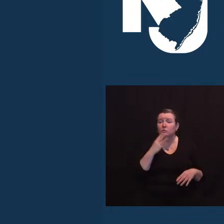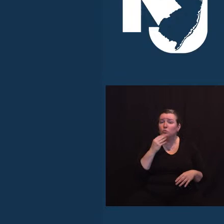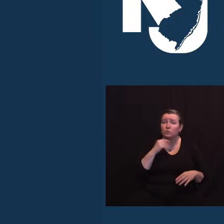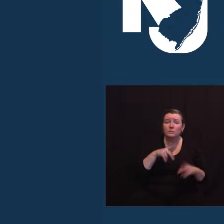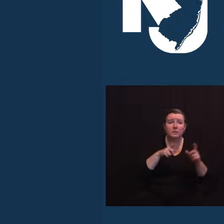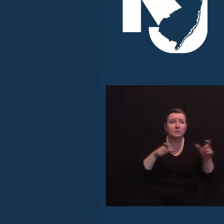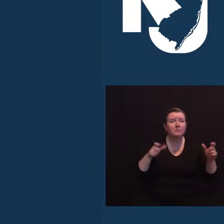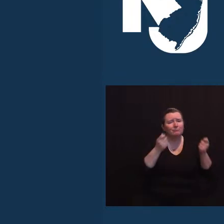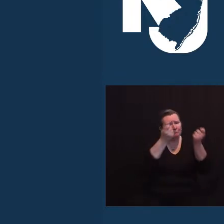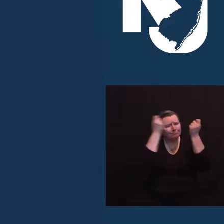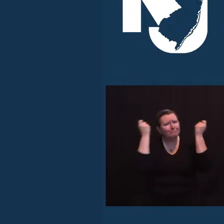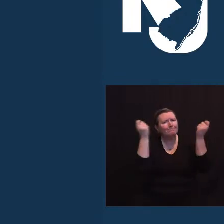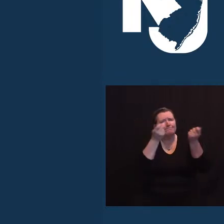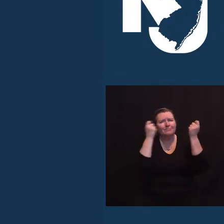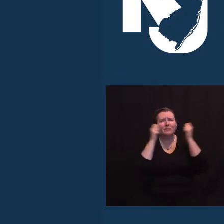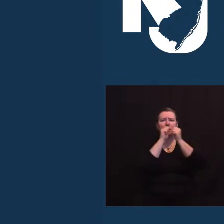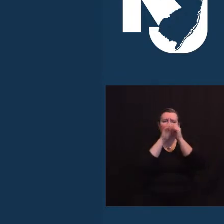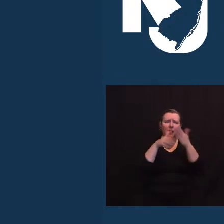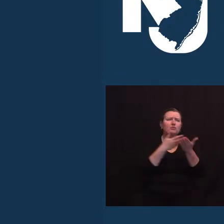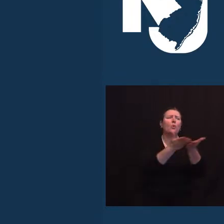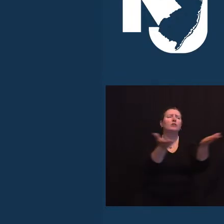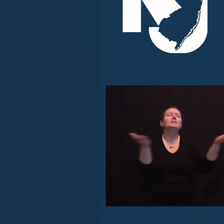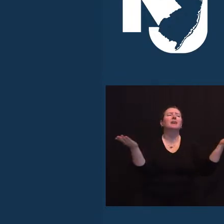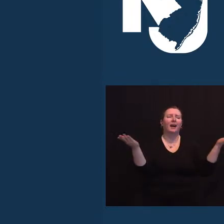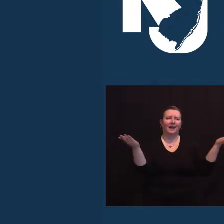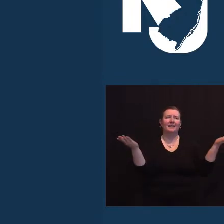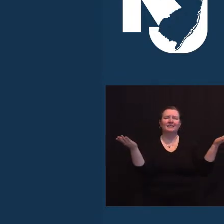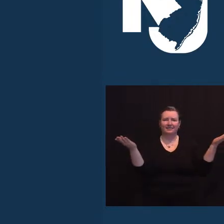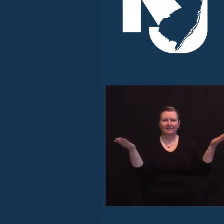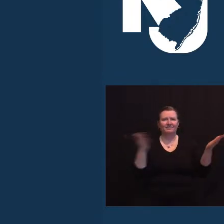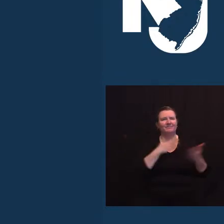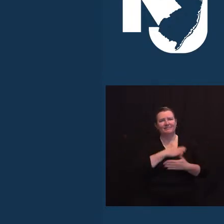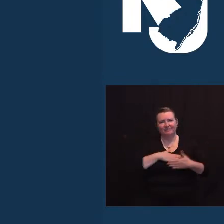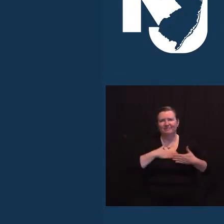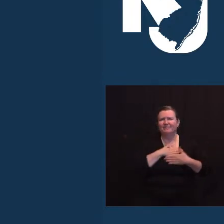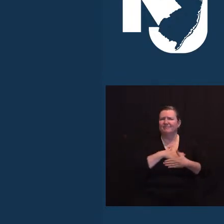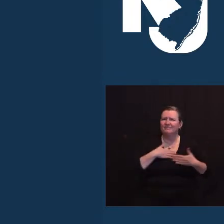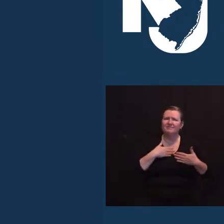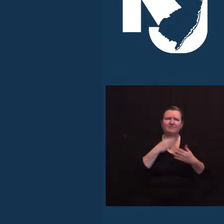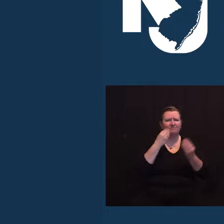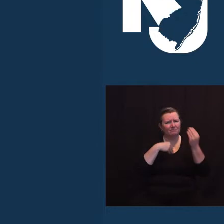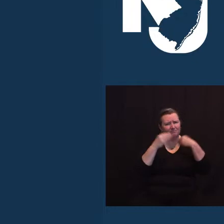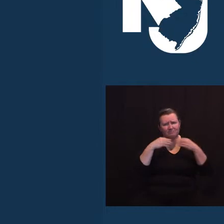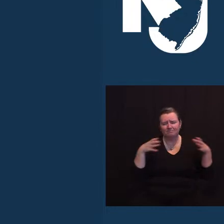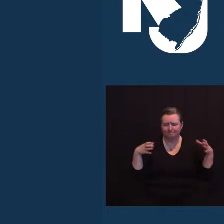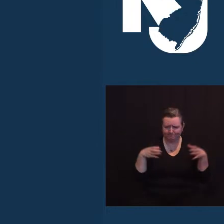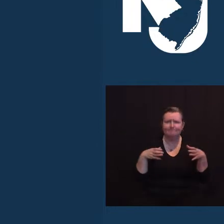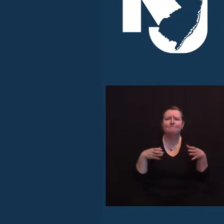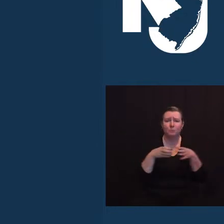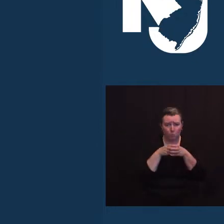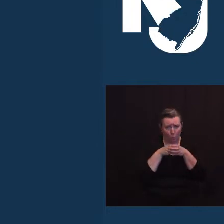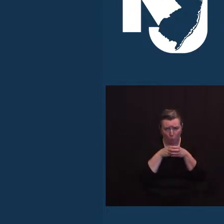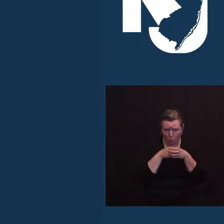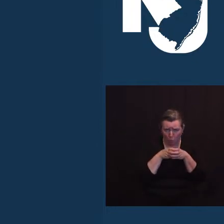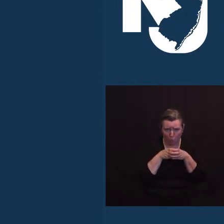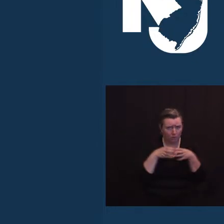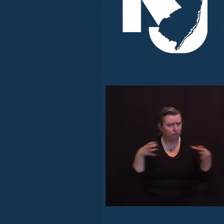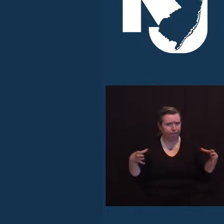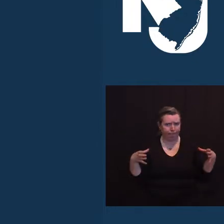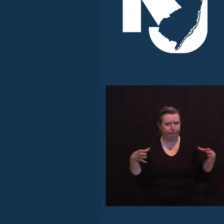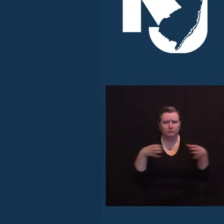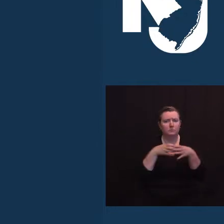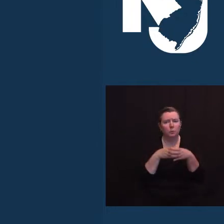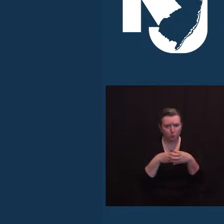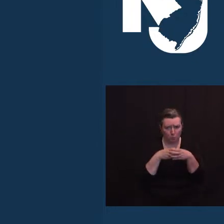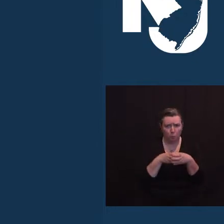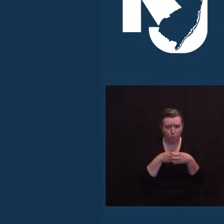you. We wish you nothing but the very best, but please keep your Seder to just those in your immediate bubble this year, so we can